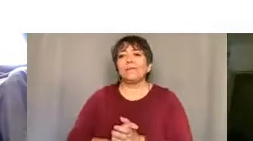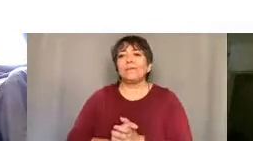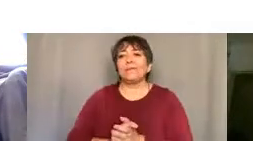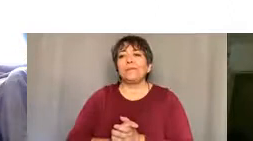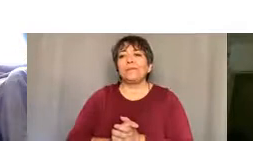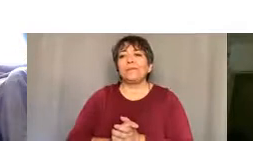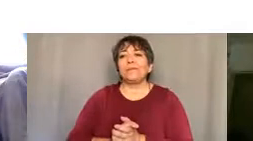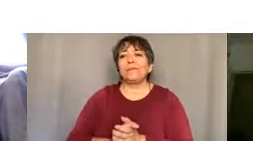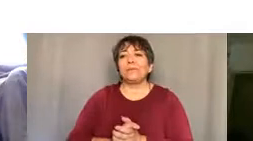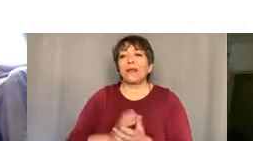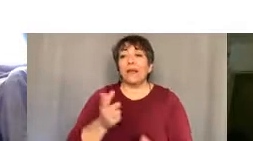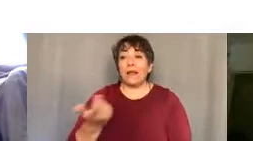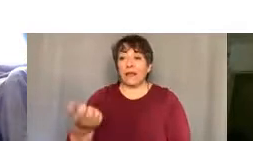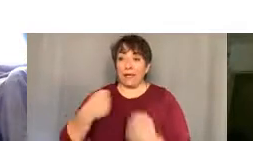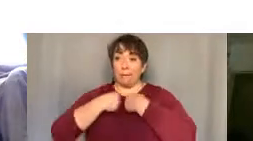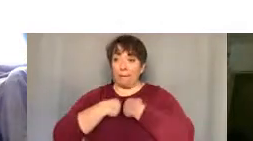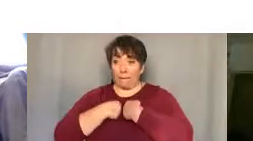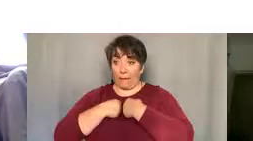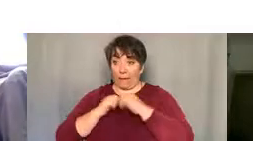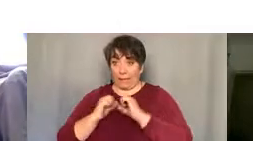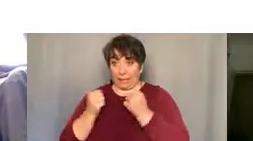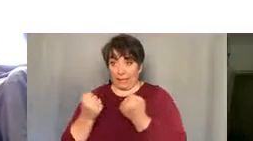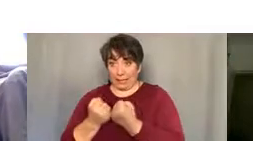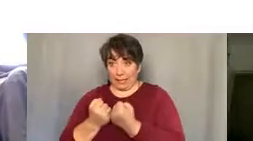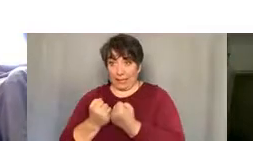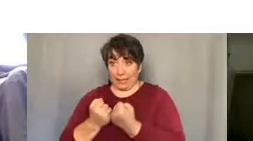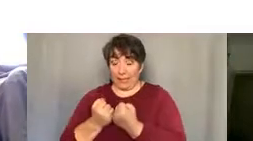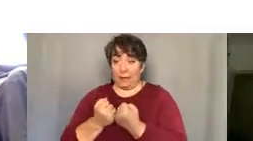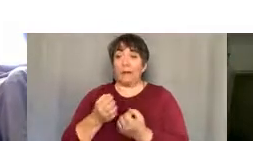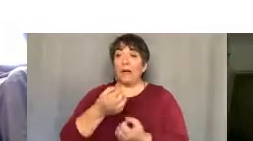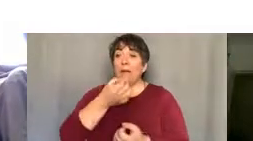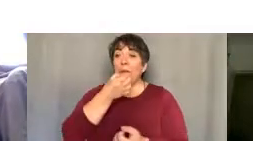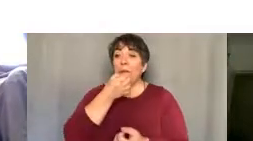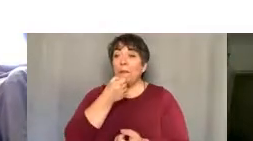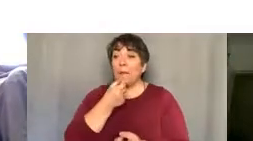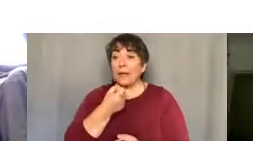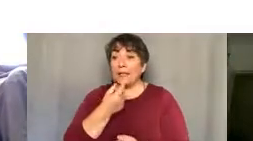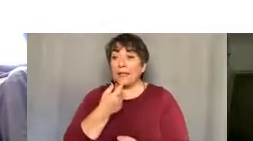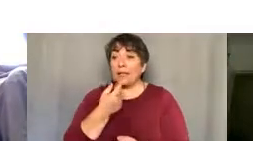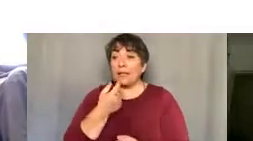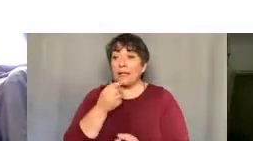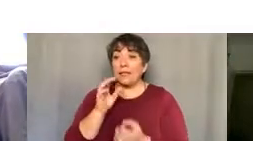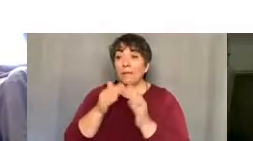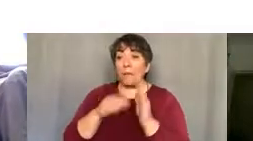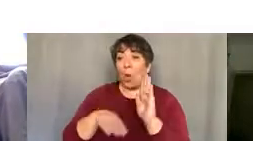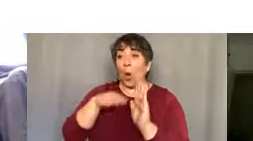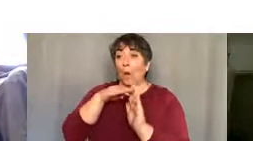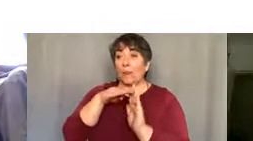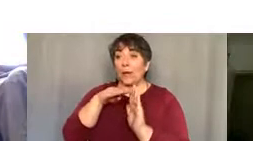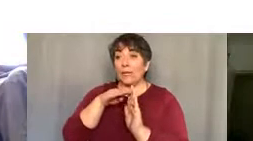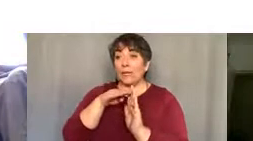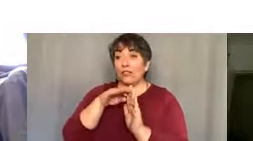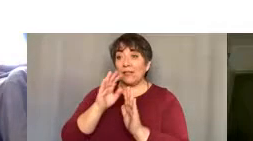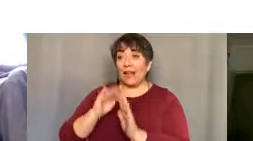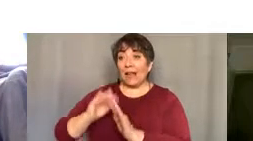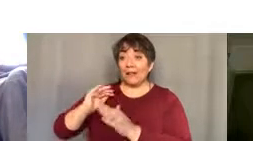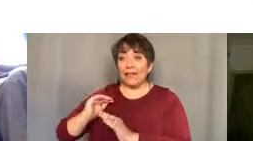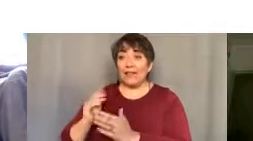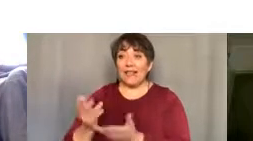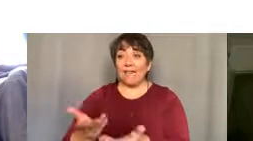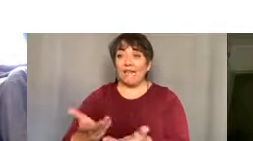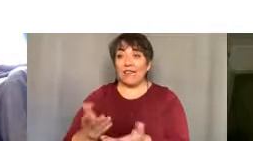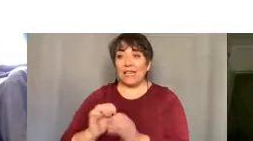my team, so I lead on the medicines optimisation and delivery team. And we have 2 teams within that. So there's the medicines optimisation and delivery